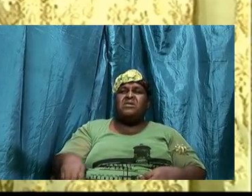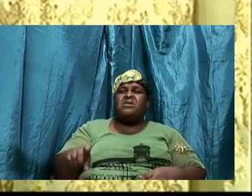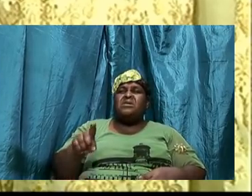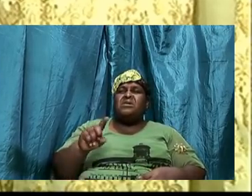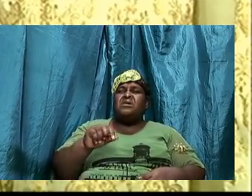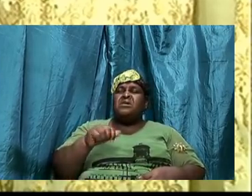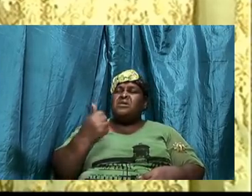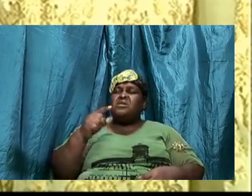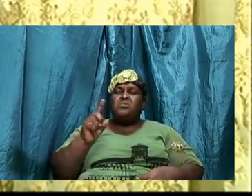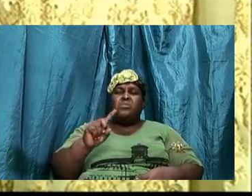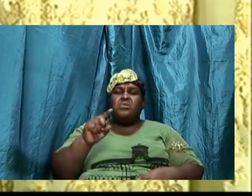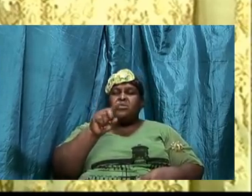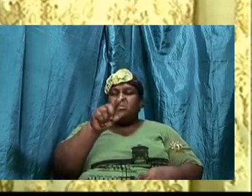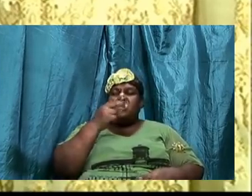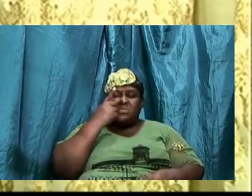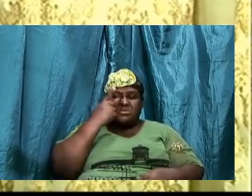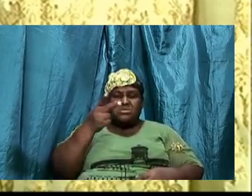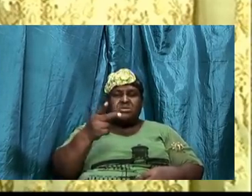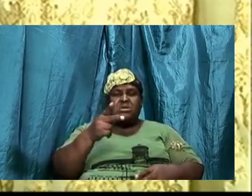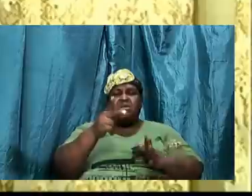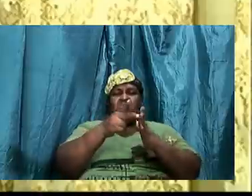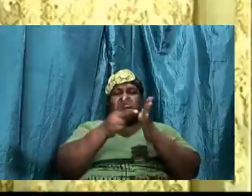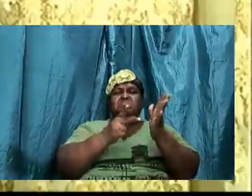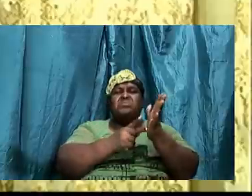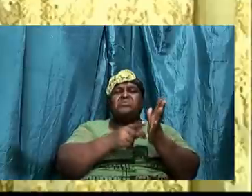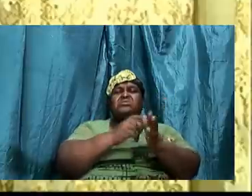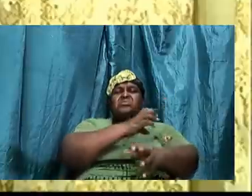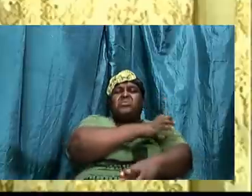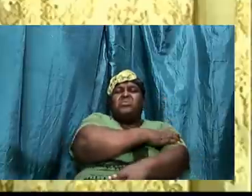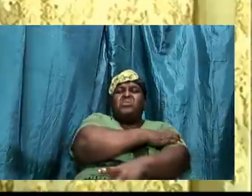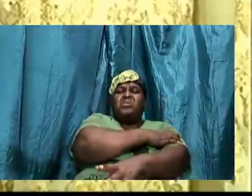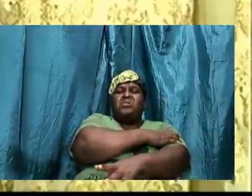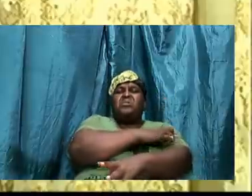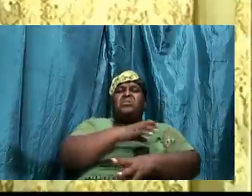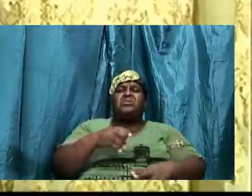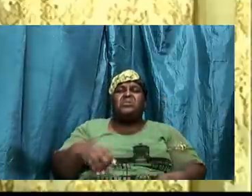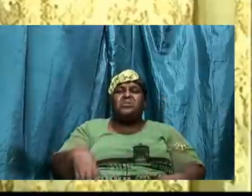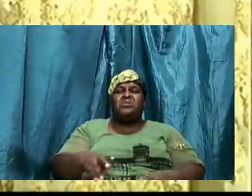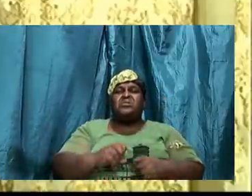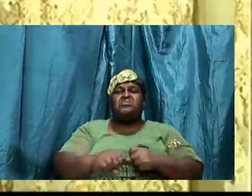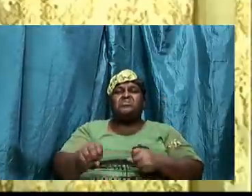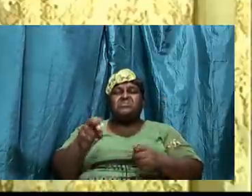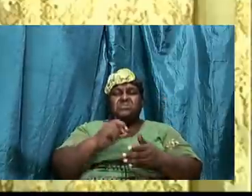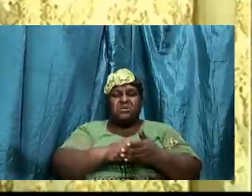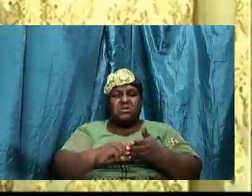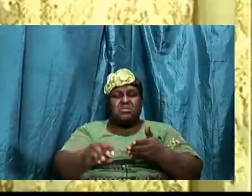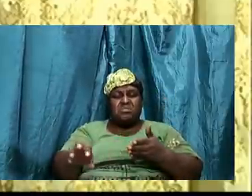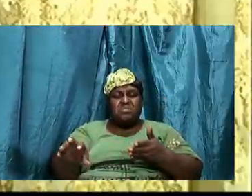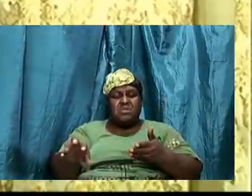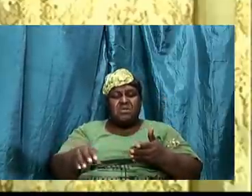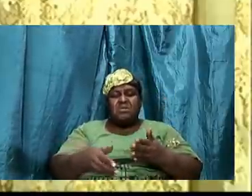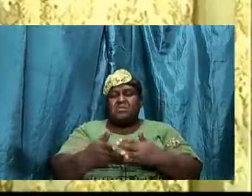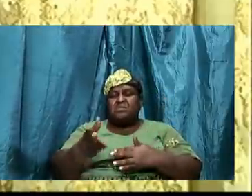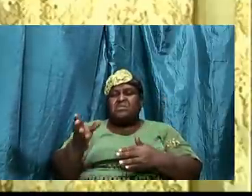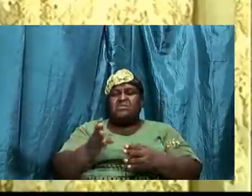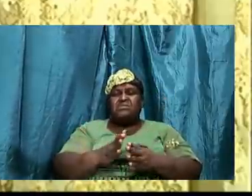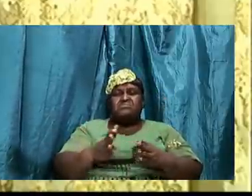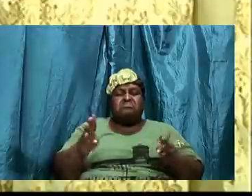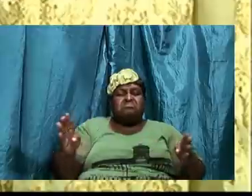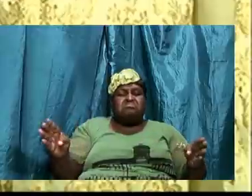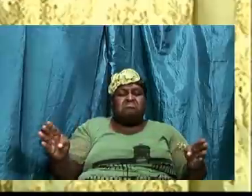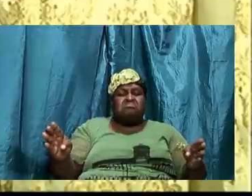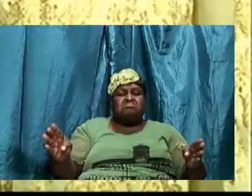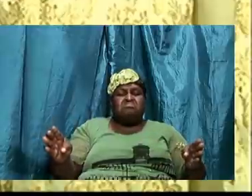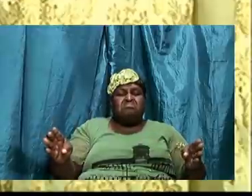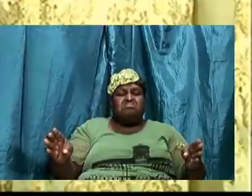the context of the passage always, it's like it seems like there's just a vast array